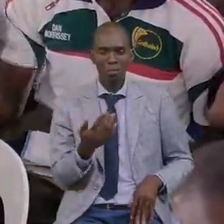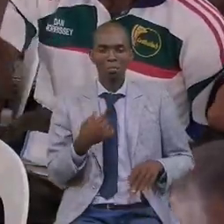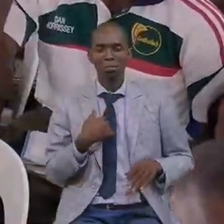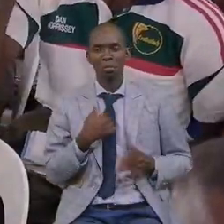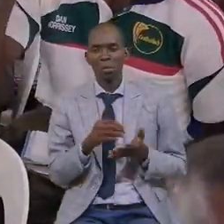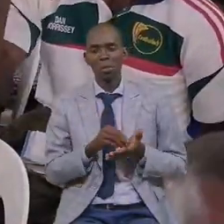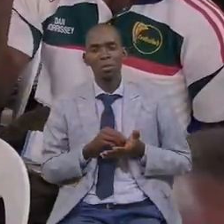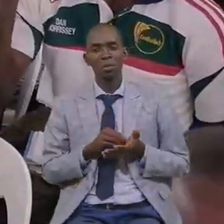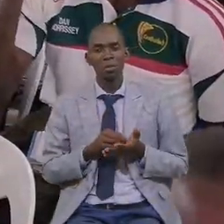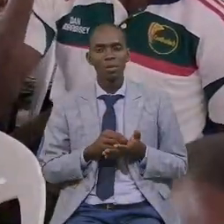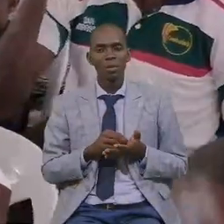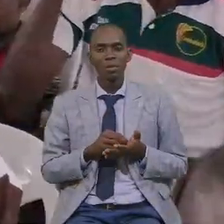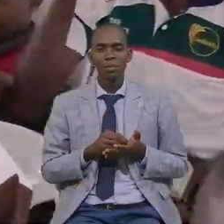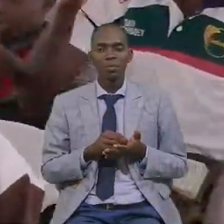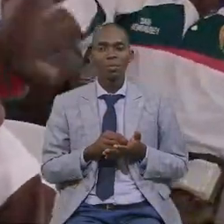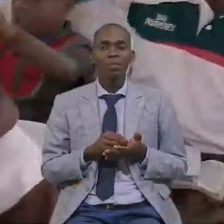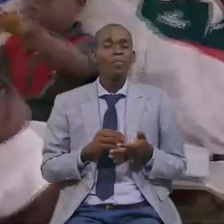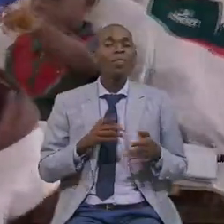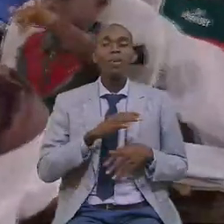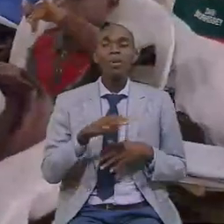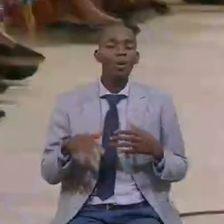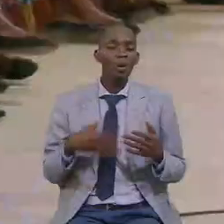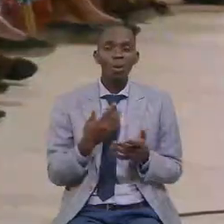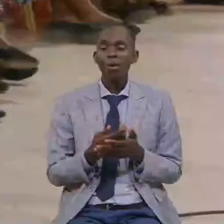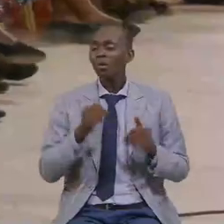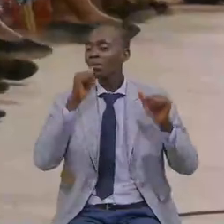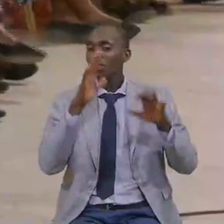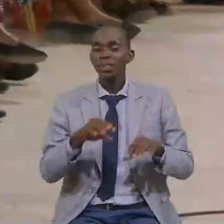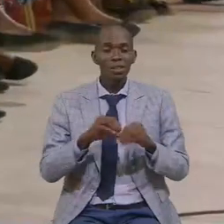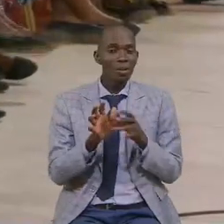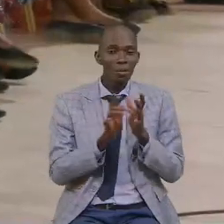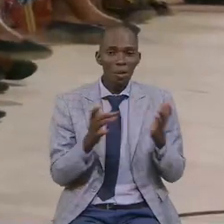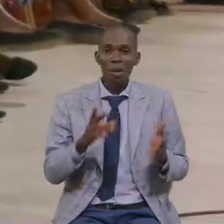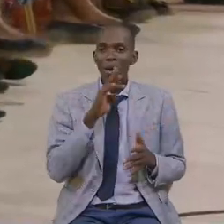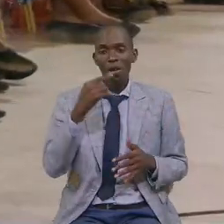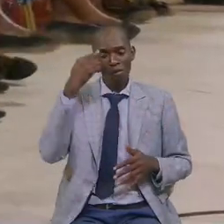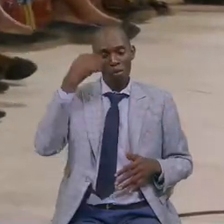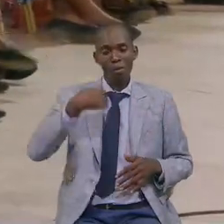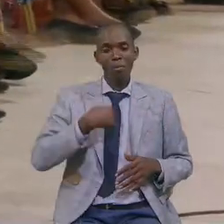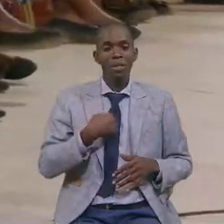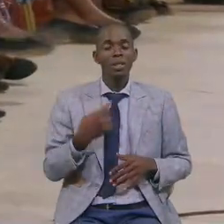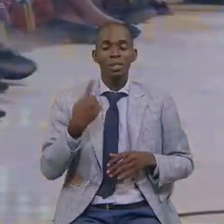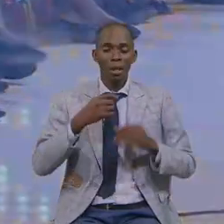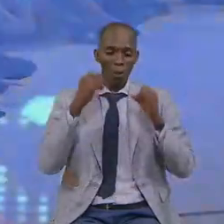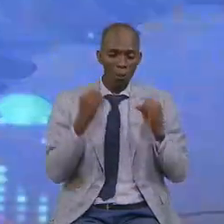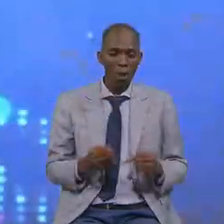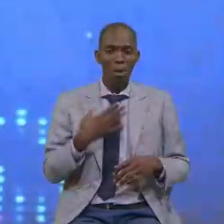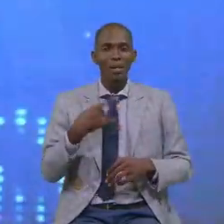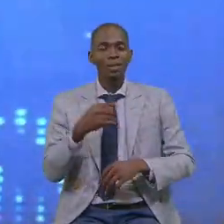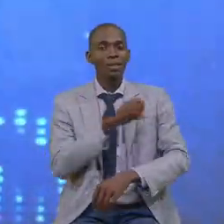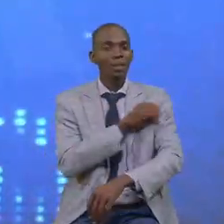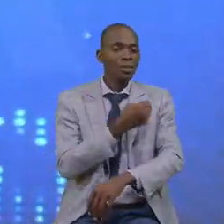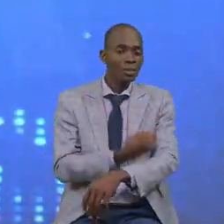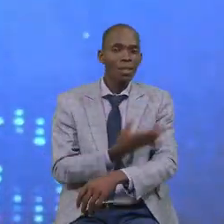The goodness of God there in the Bible is there for me. The power and the strength and the